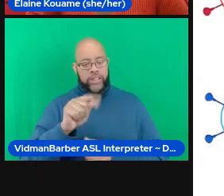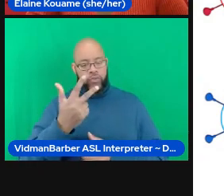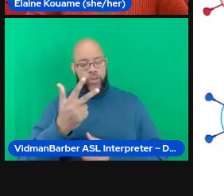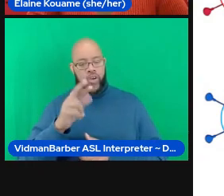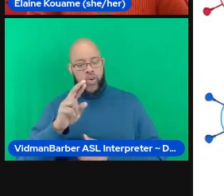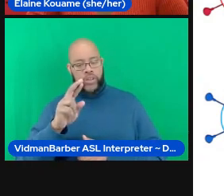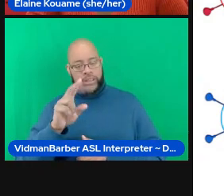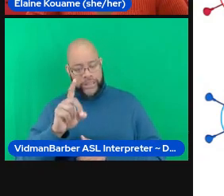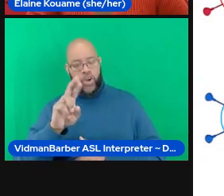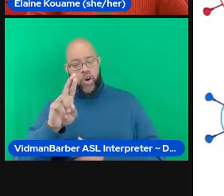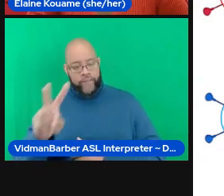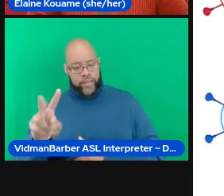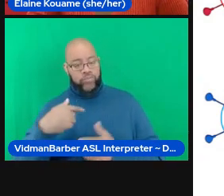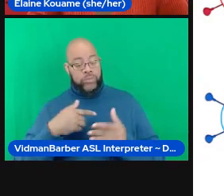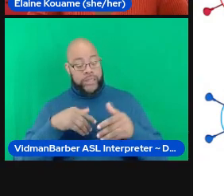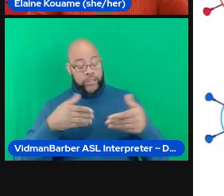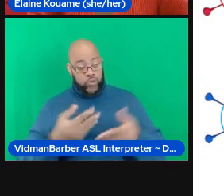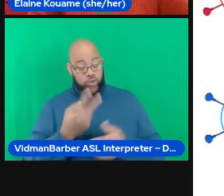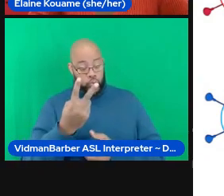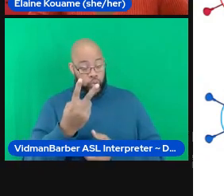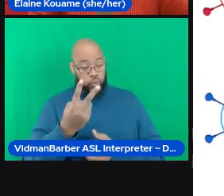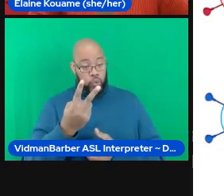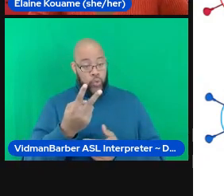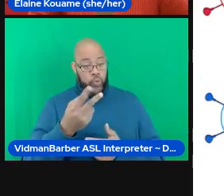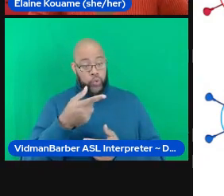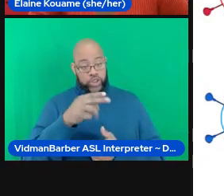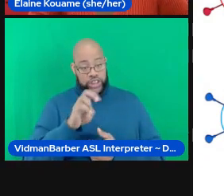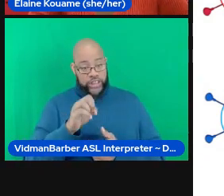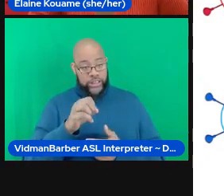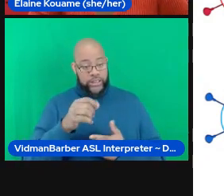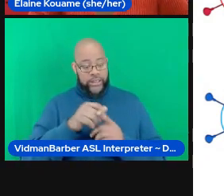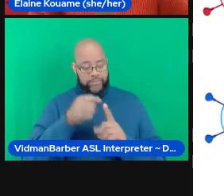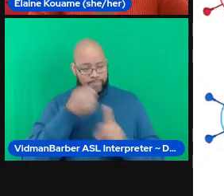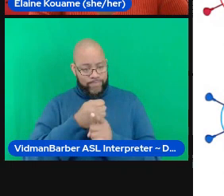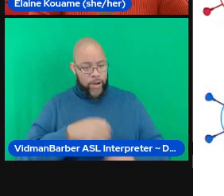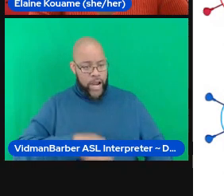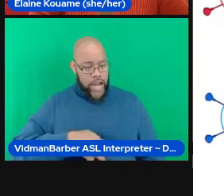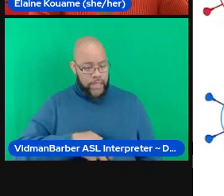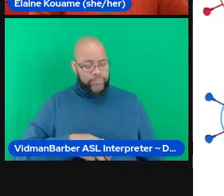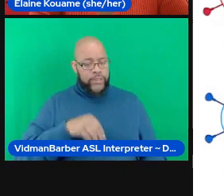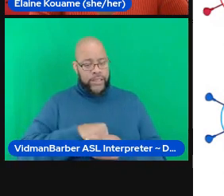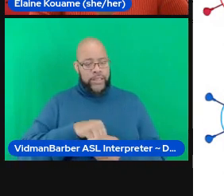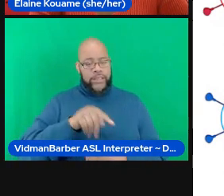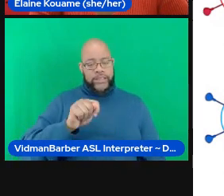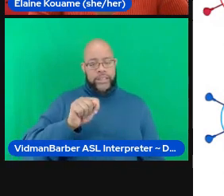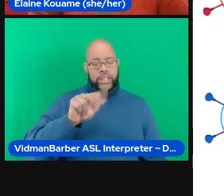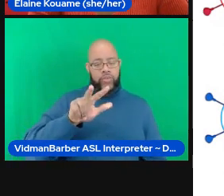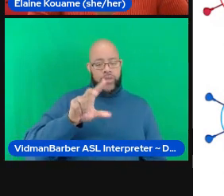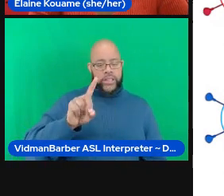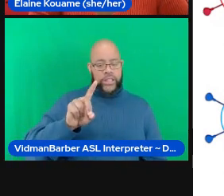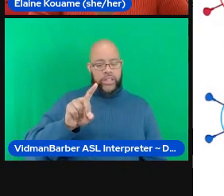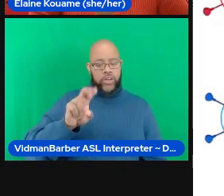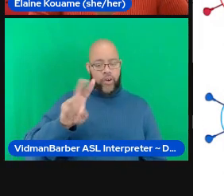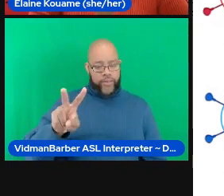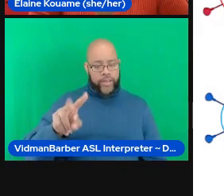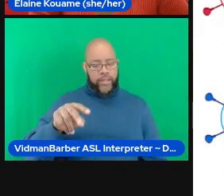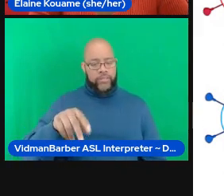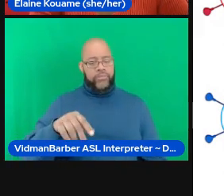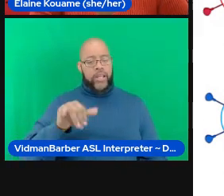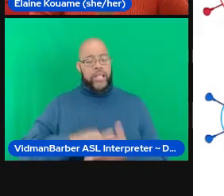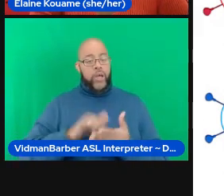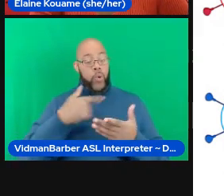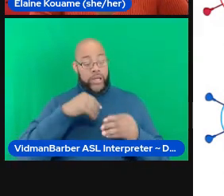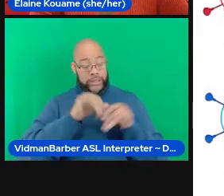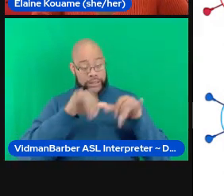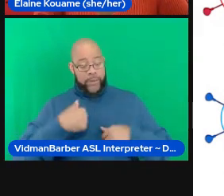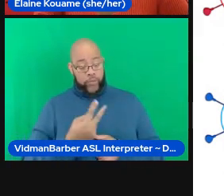induced two of the genes that are required for infecting the guts into a T3D virus. So then we are in the system where we have